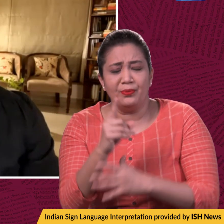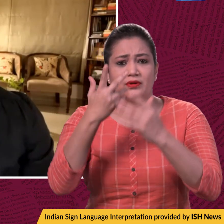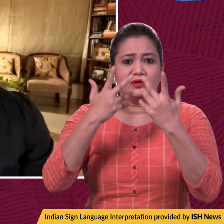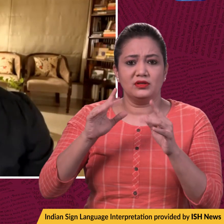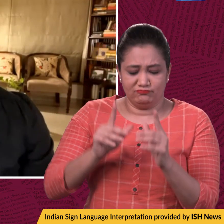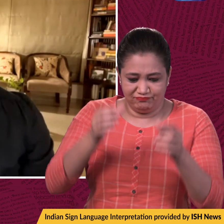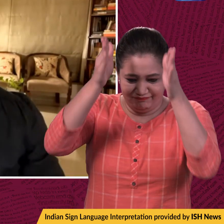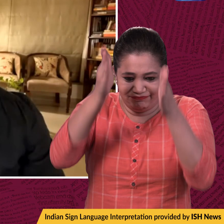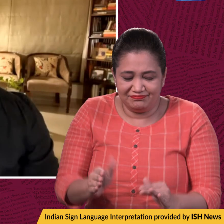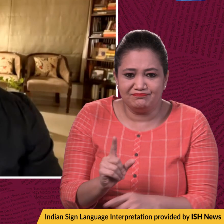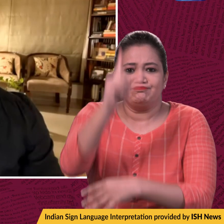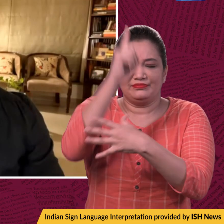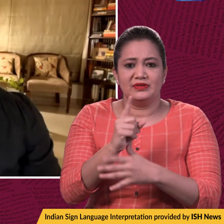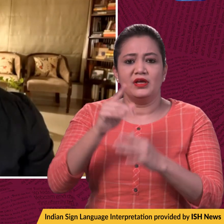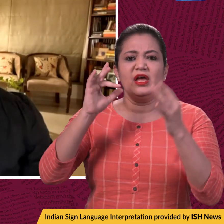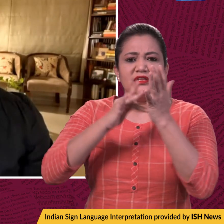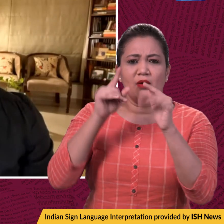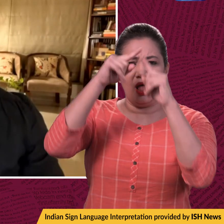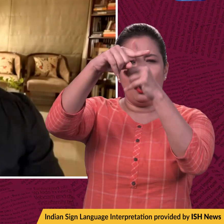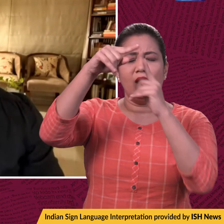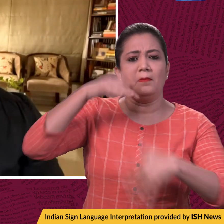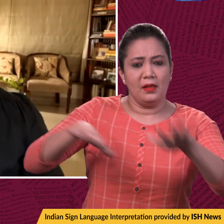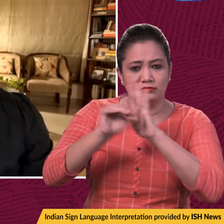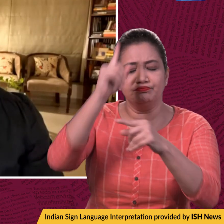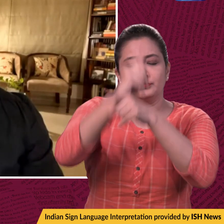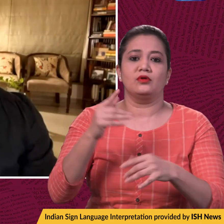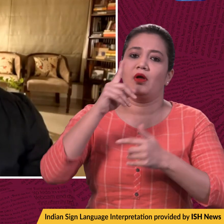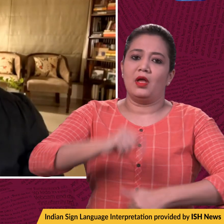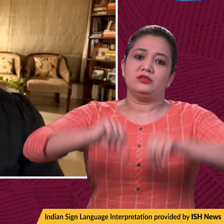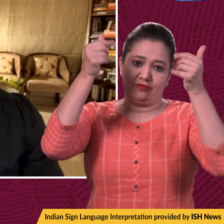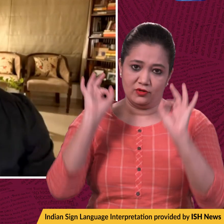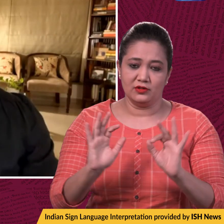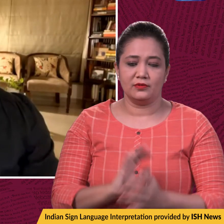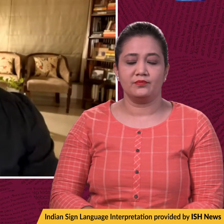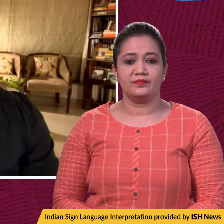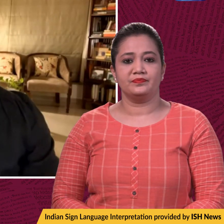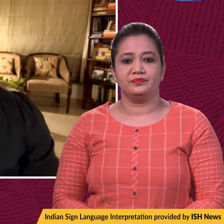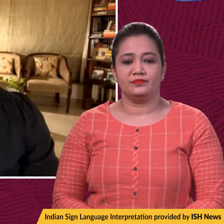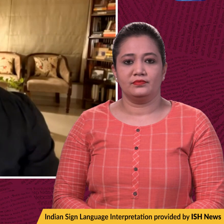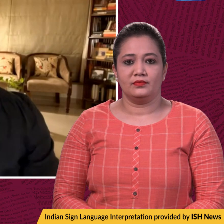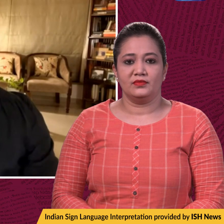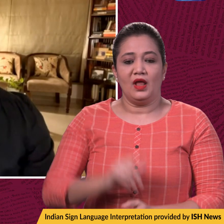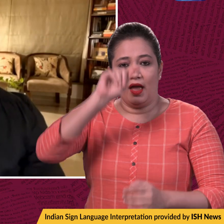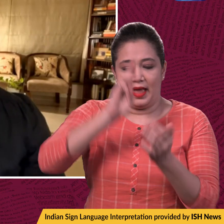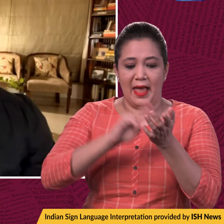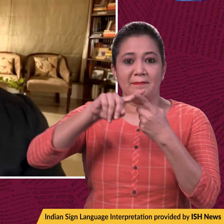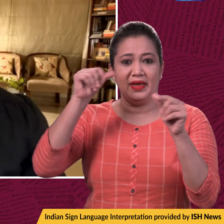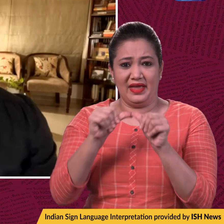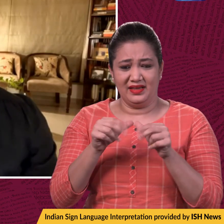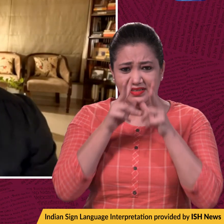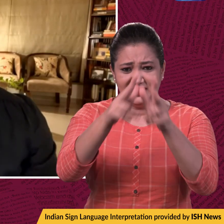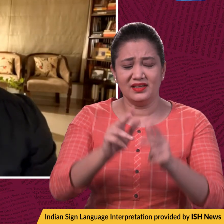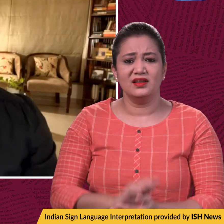conducted from a vertical launcher against an electronic target with a very low altitude. The Ministry of External Affairs on